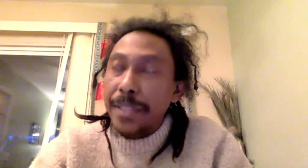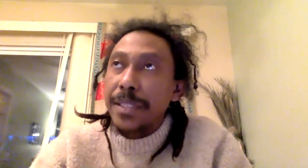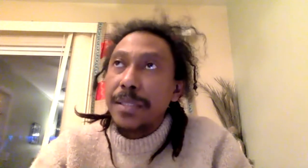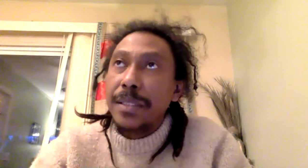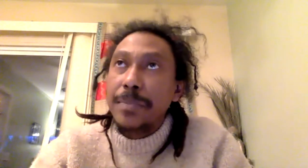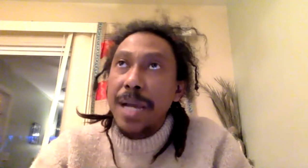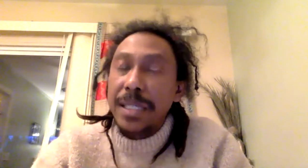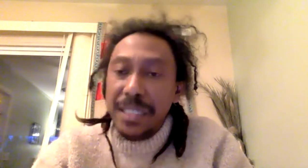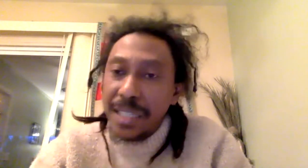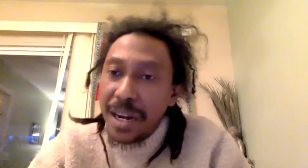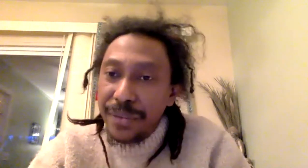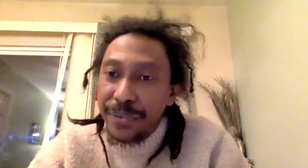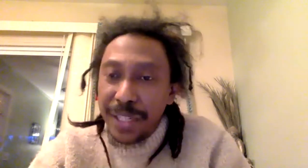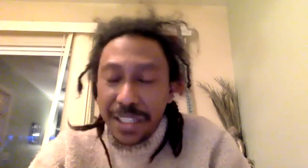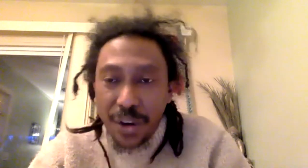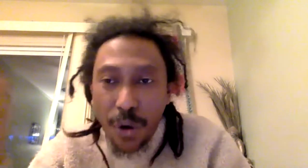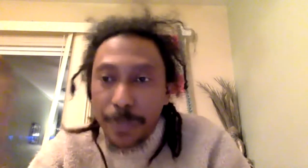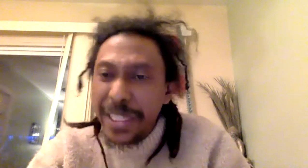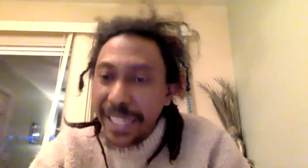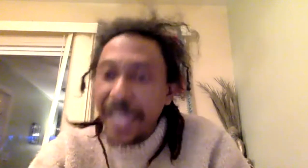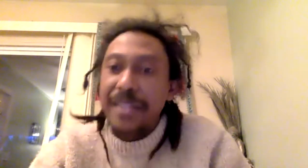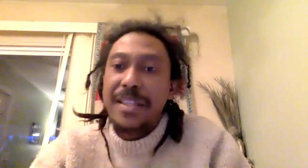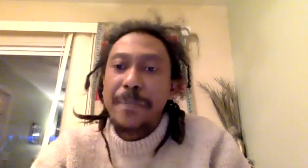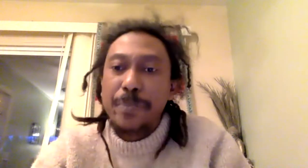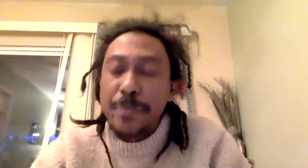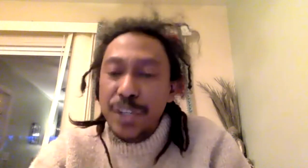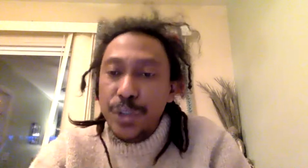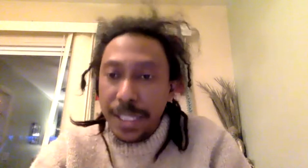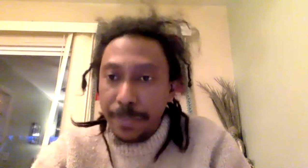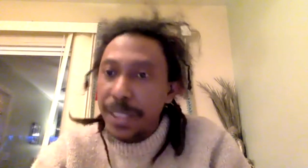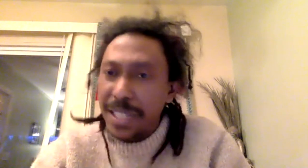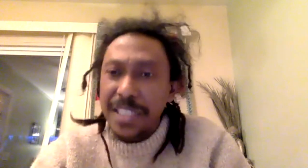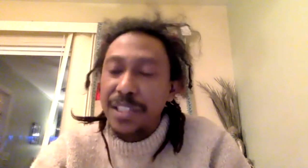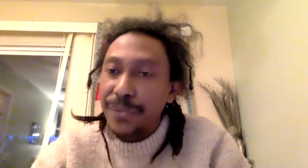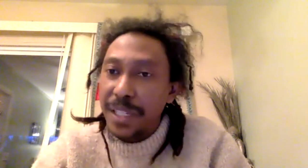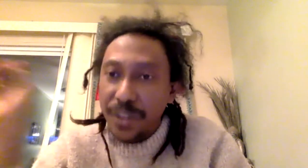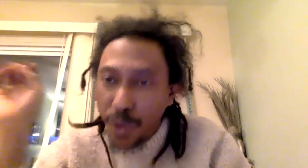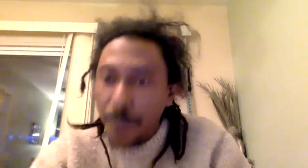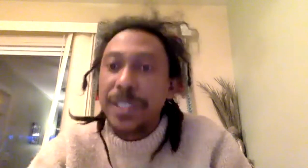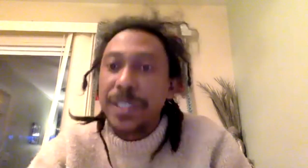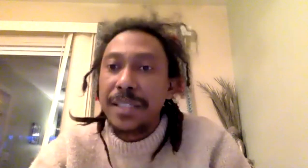But in Madagascar, very complicated, the music business.